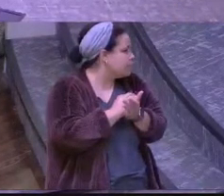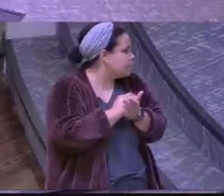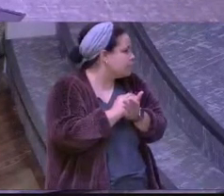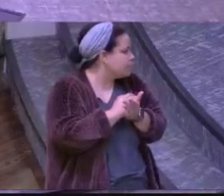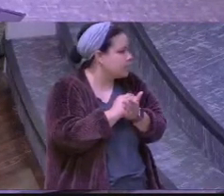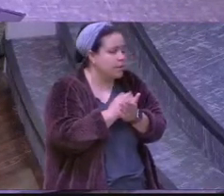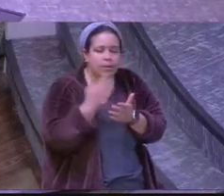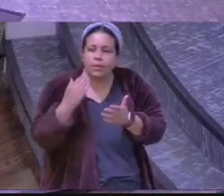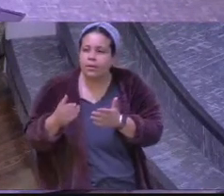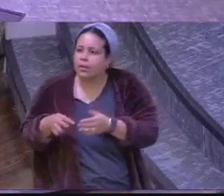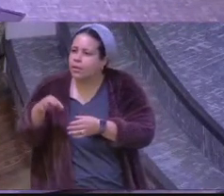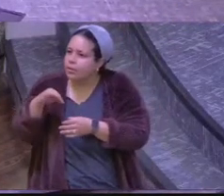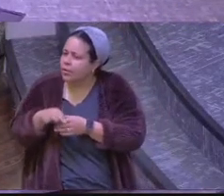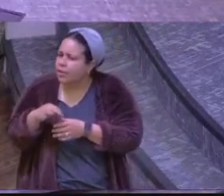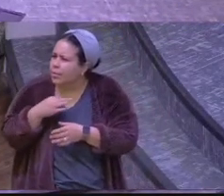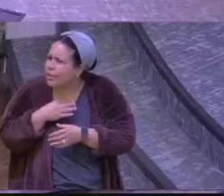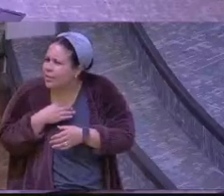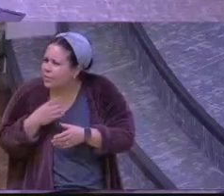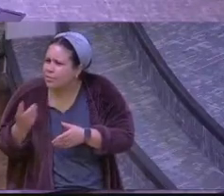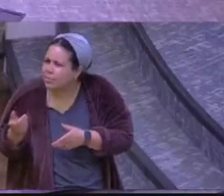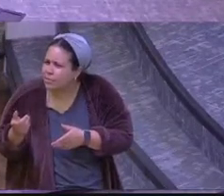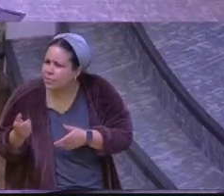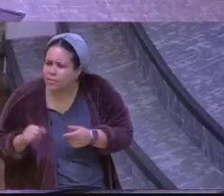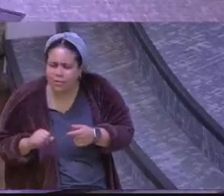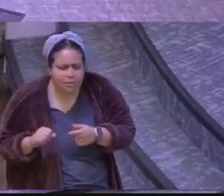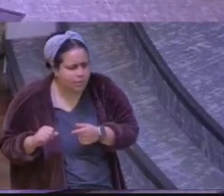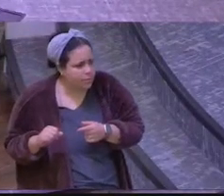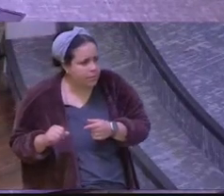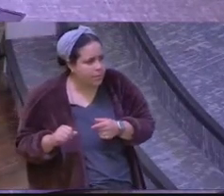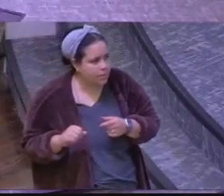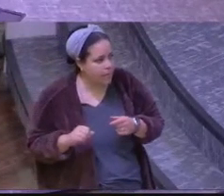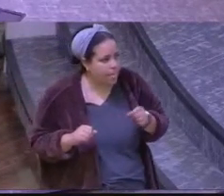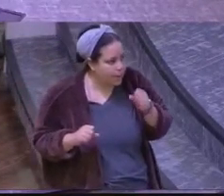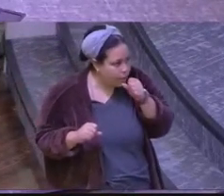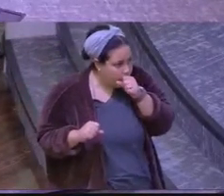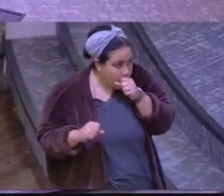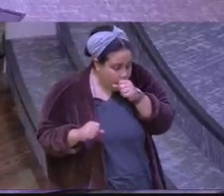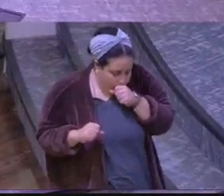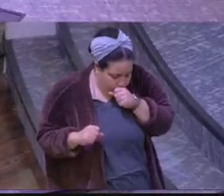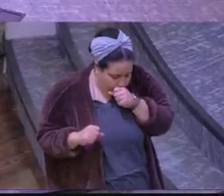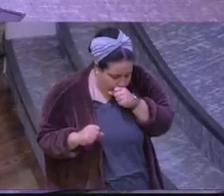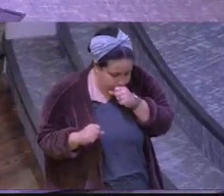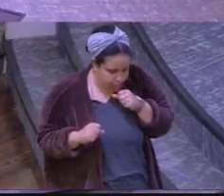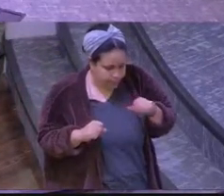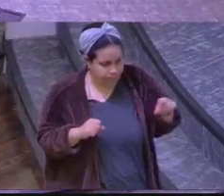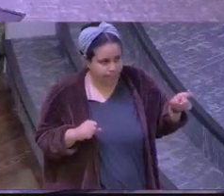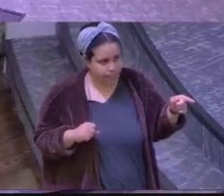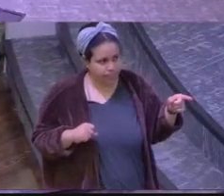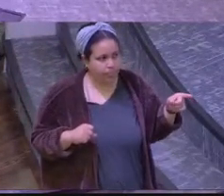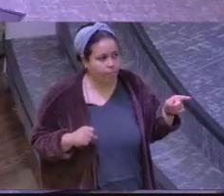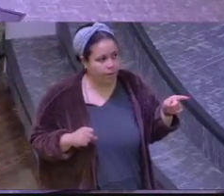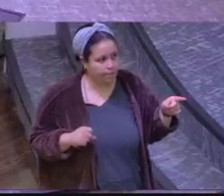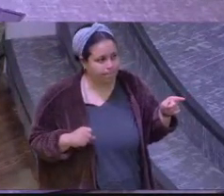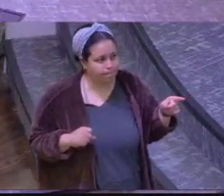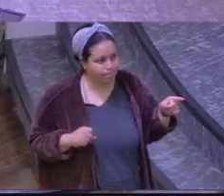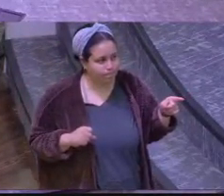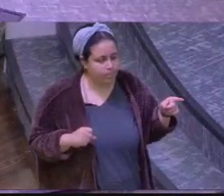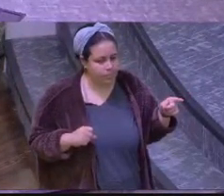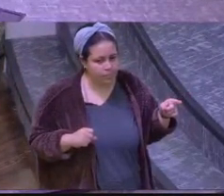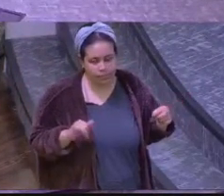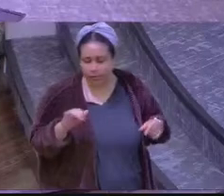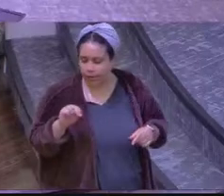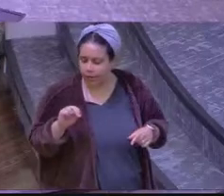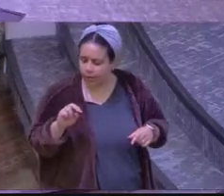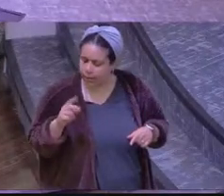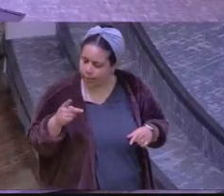The whole intent of the slide, I didn't do a very good job titling it. These were items y'all brought up during the February 29th input session we